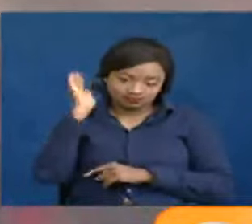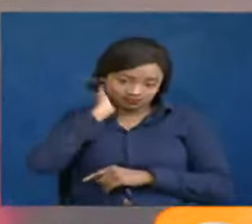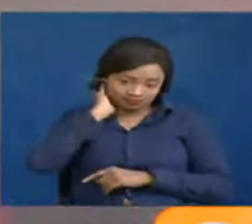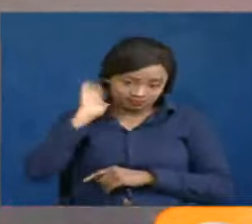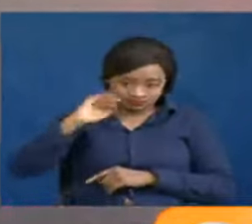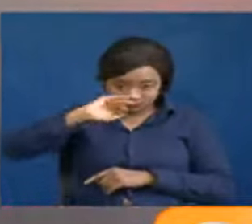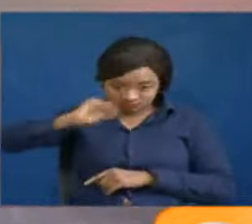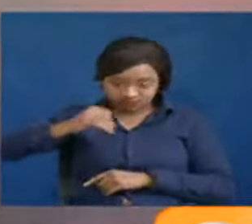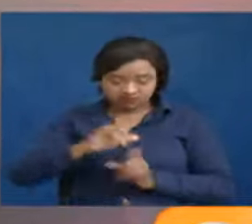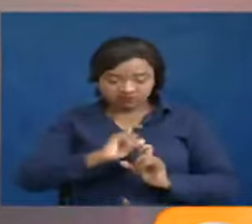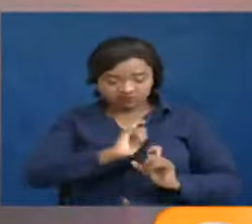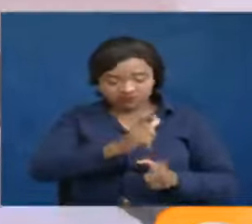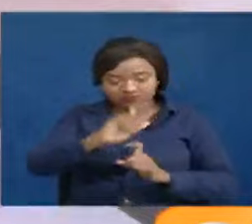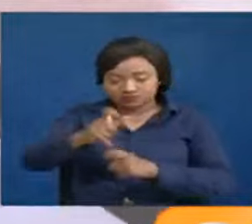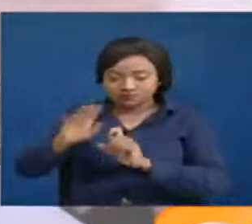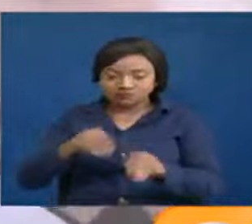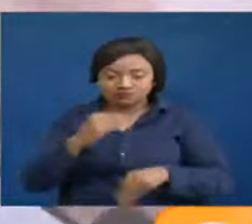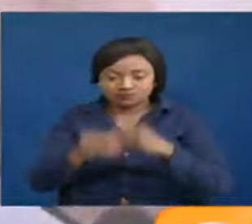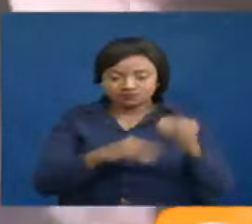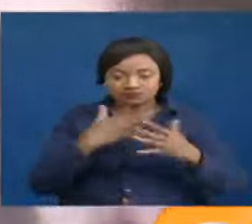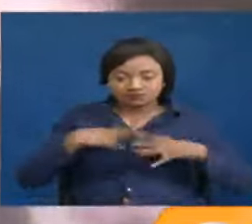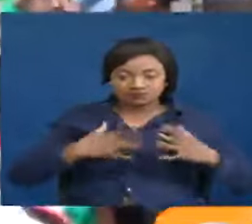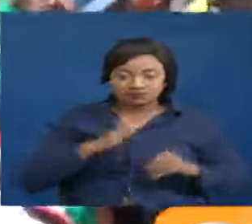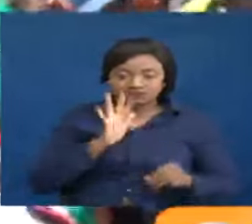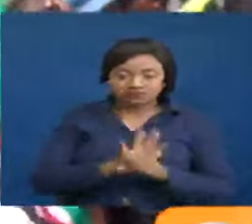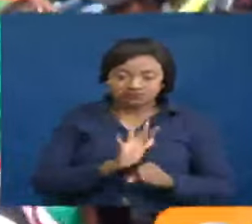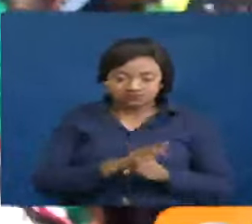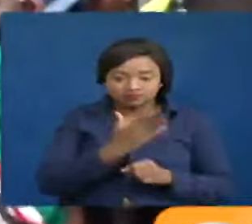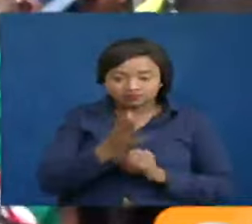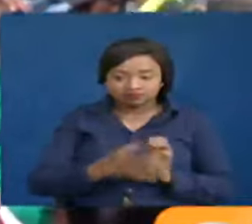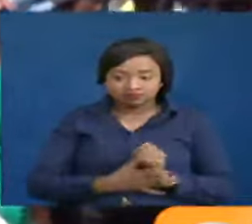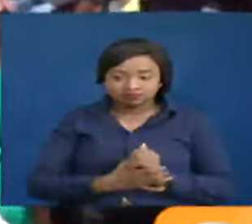where more goodies awaited loyal Safaricom customers.